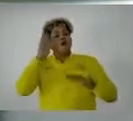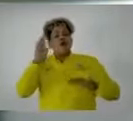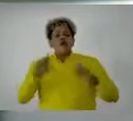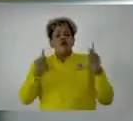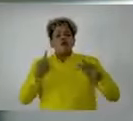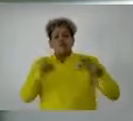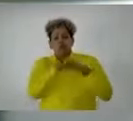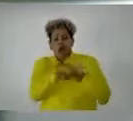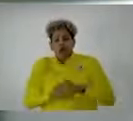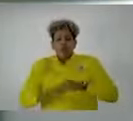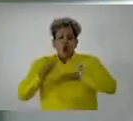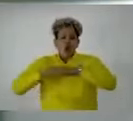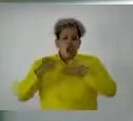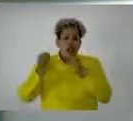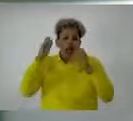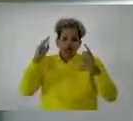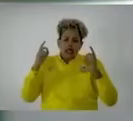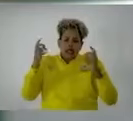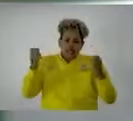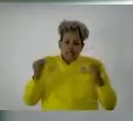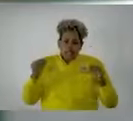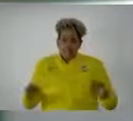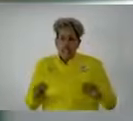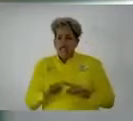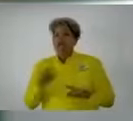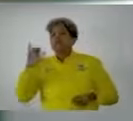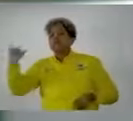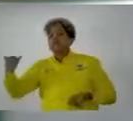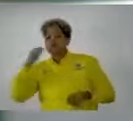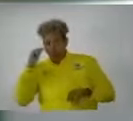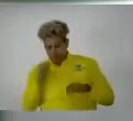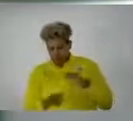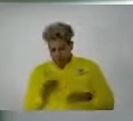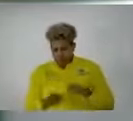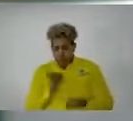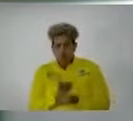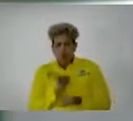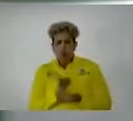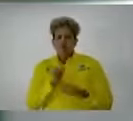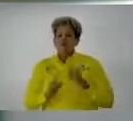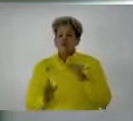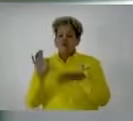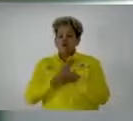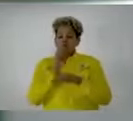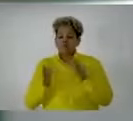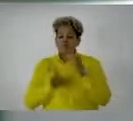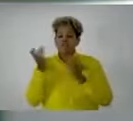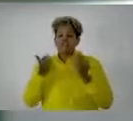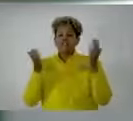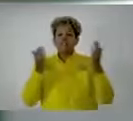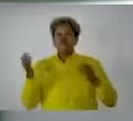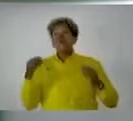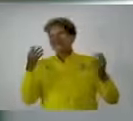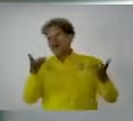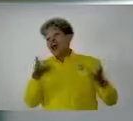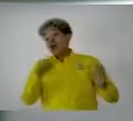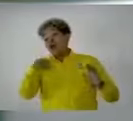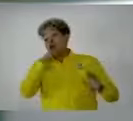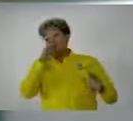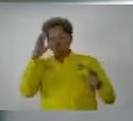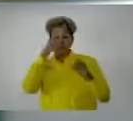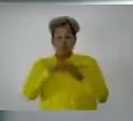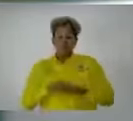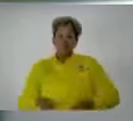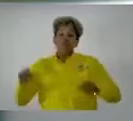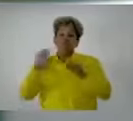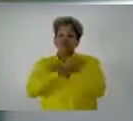to access online education, remote work opportunities, and digital services, thereby enabling them to